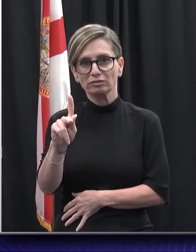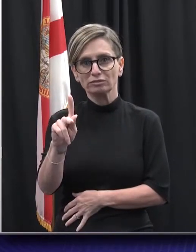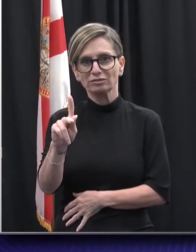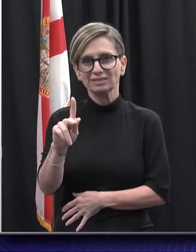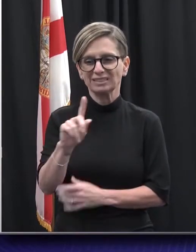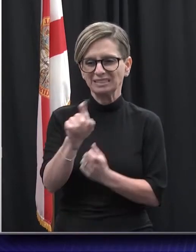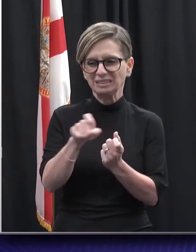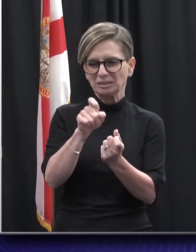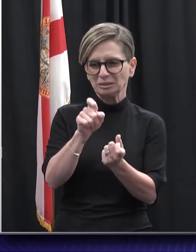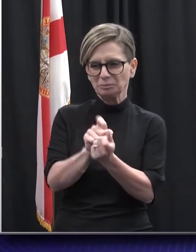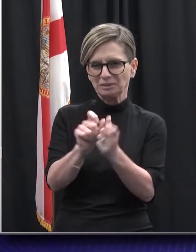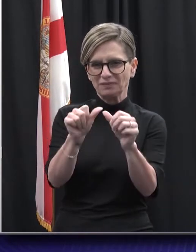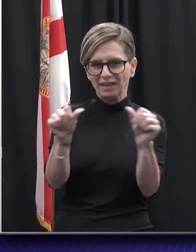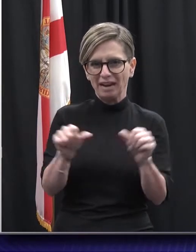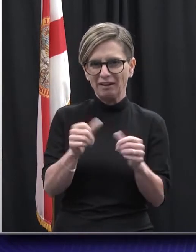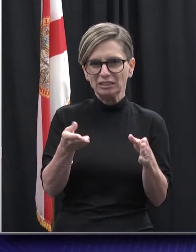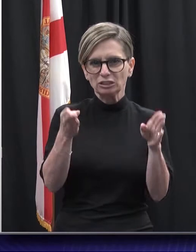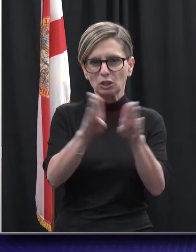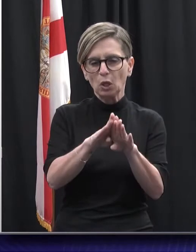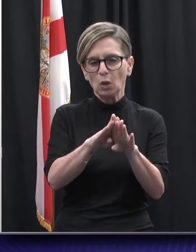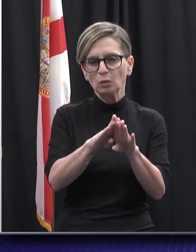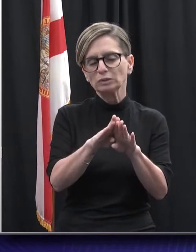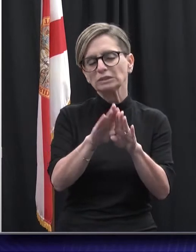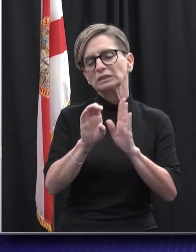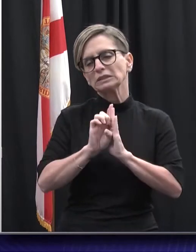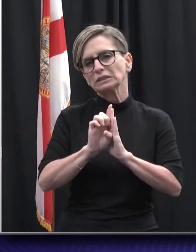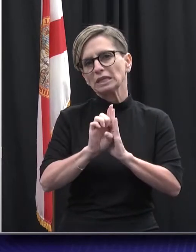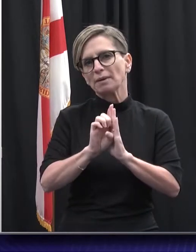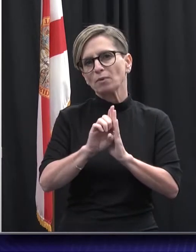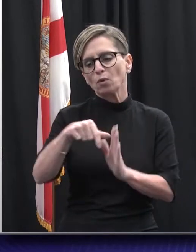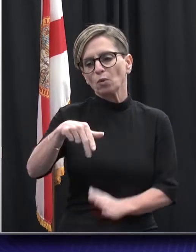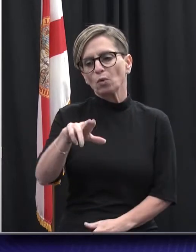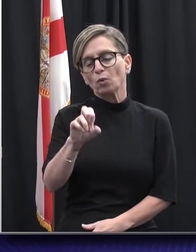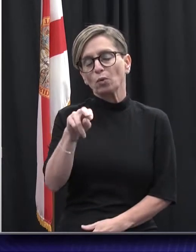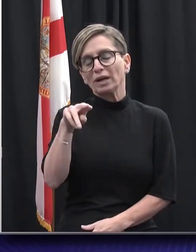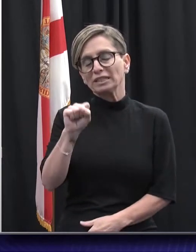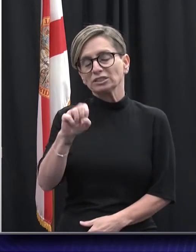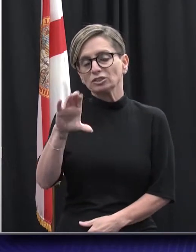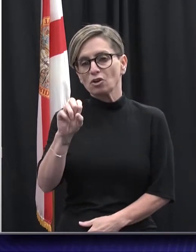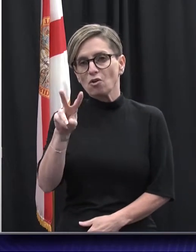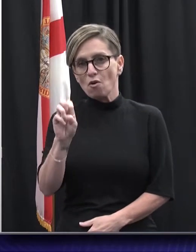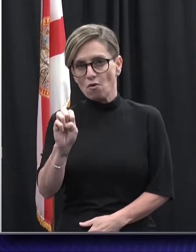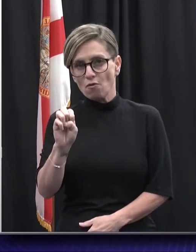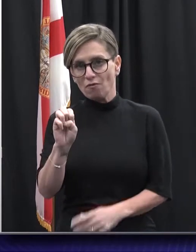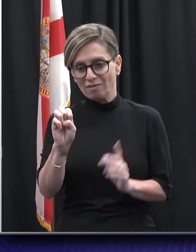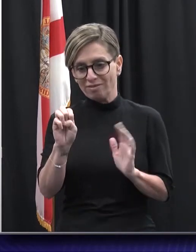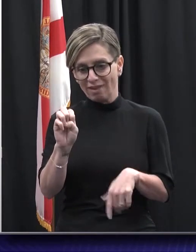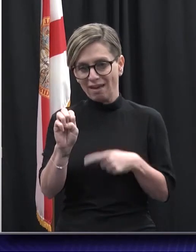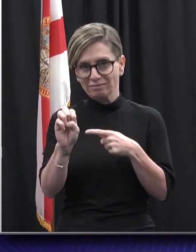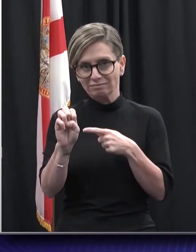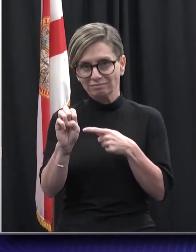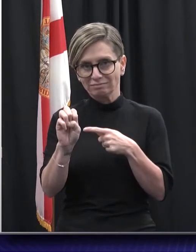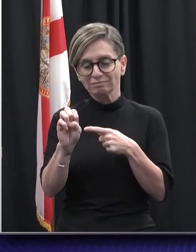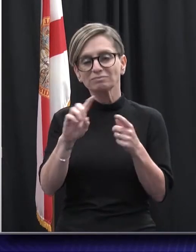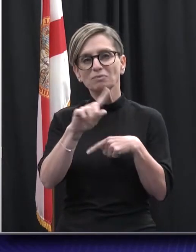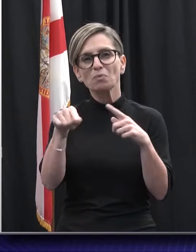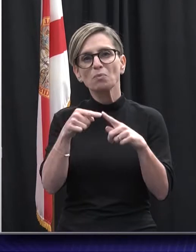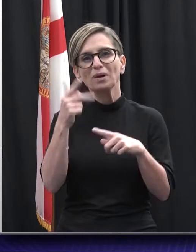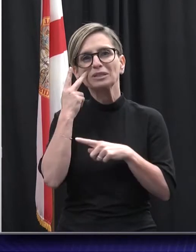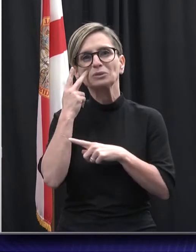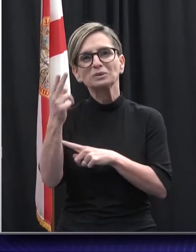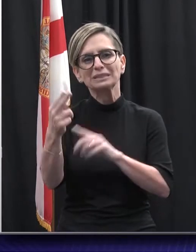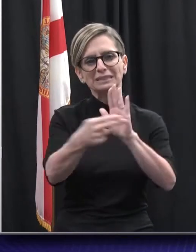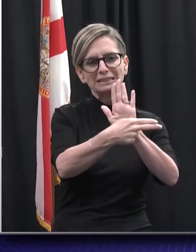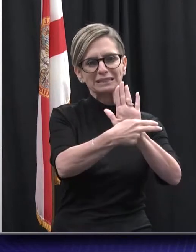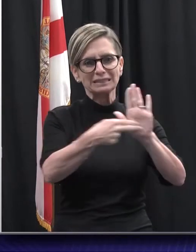closed. I'm going to reference one in general, and that is the Queens Cove. People, when you see a caution tape up there and